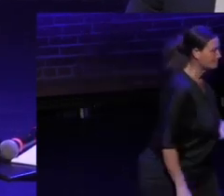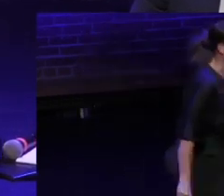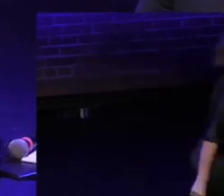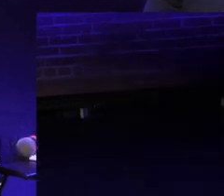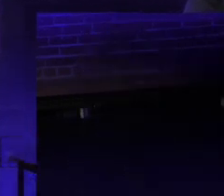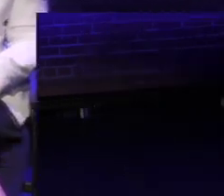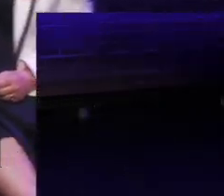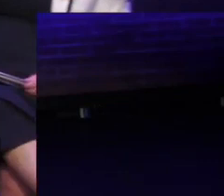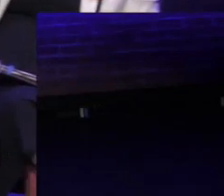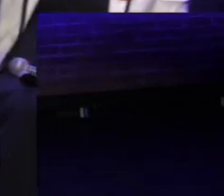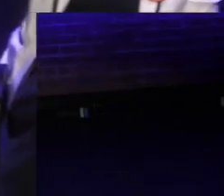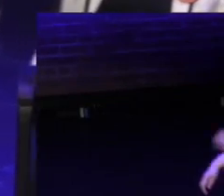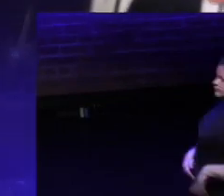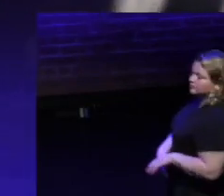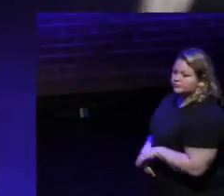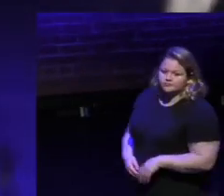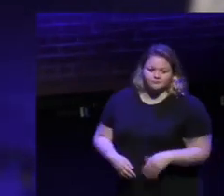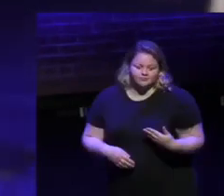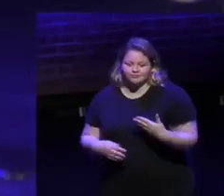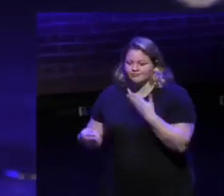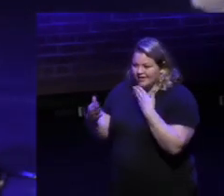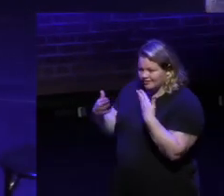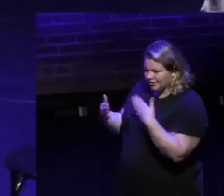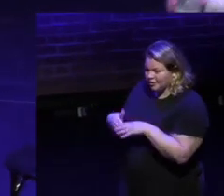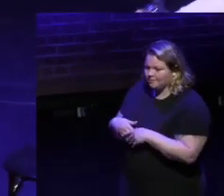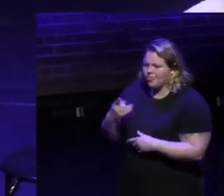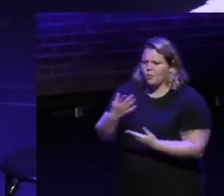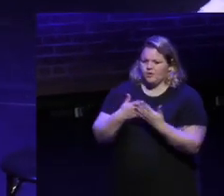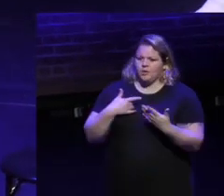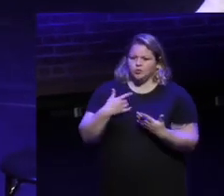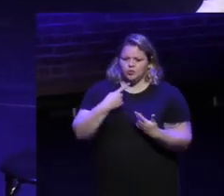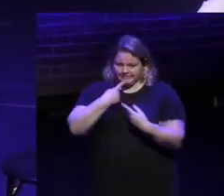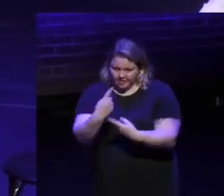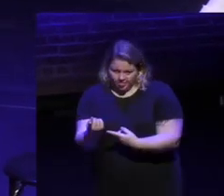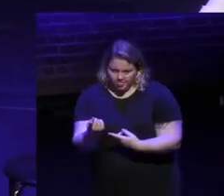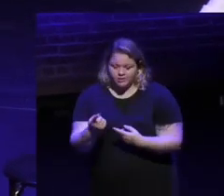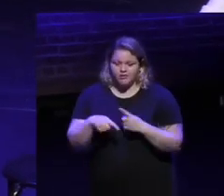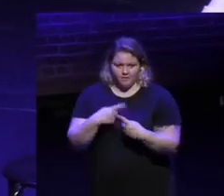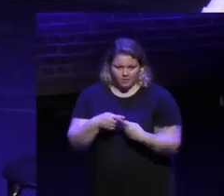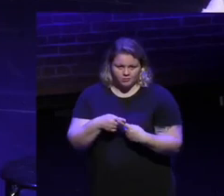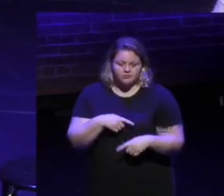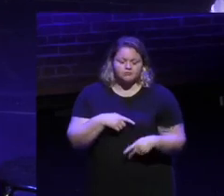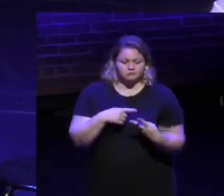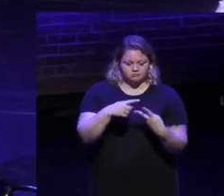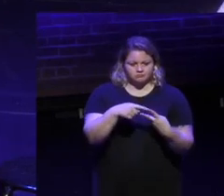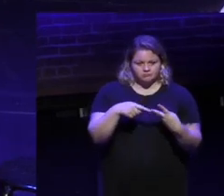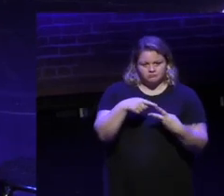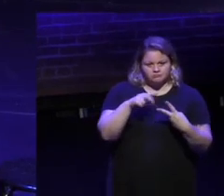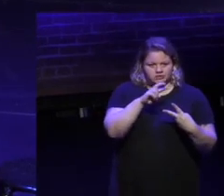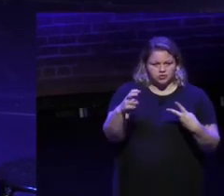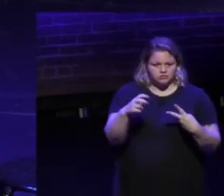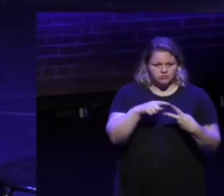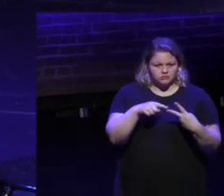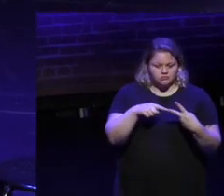I hope you'll allow me to take a moment. I would like to tell the three of you about two issues that are